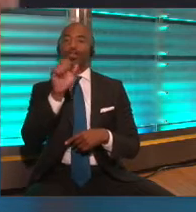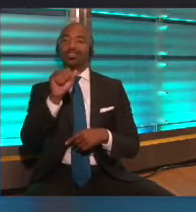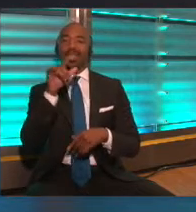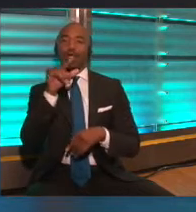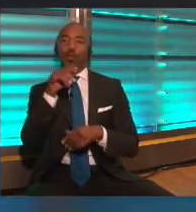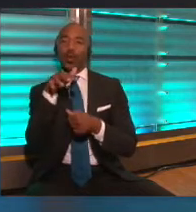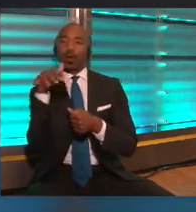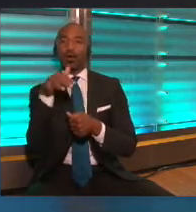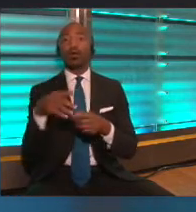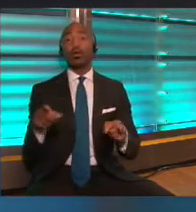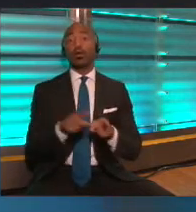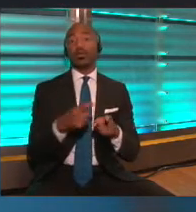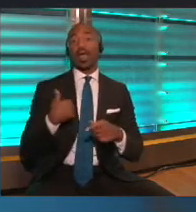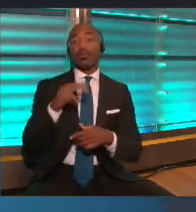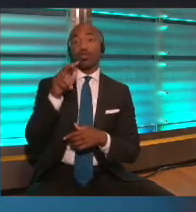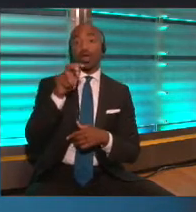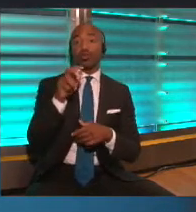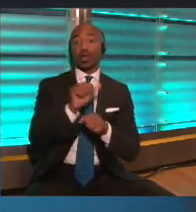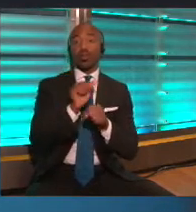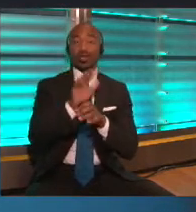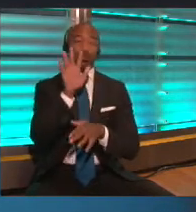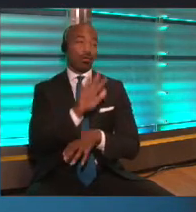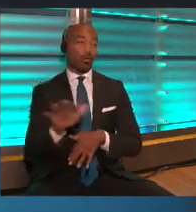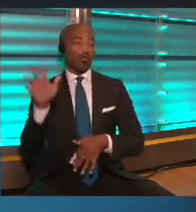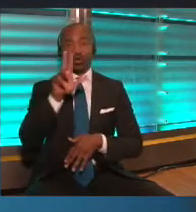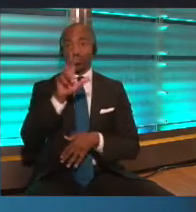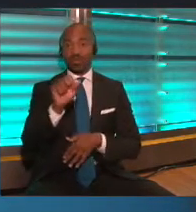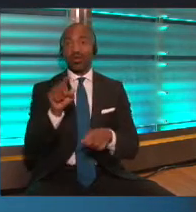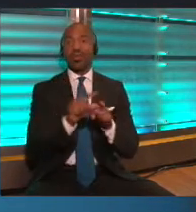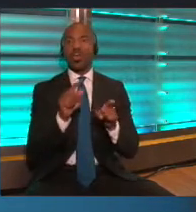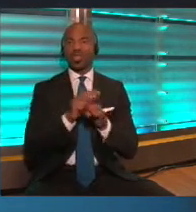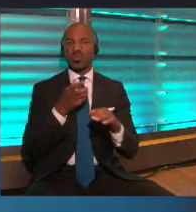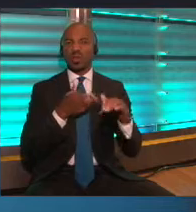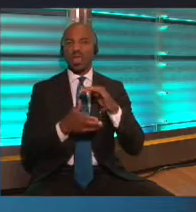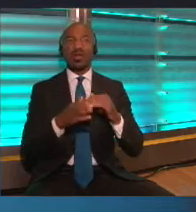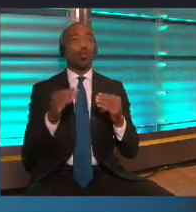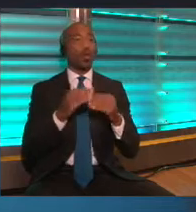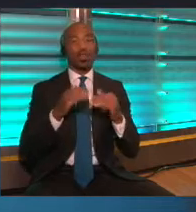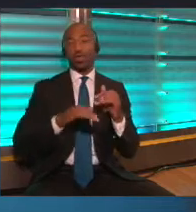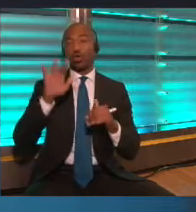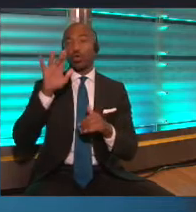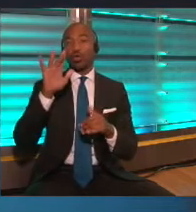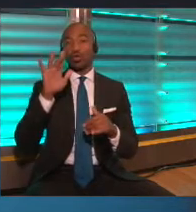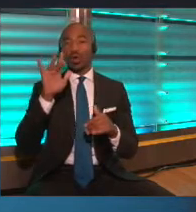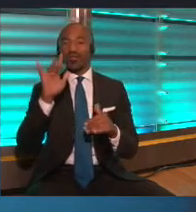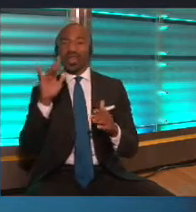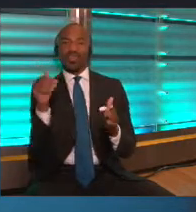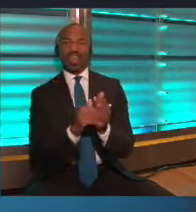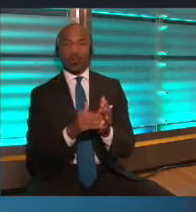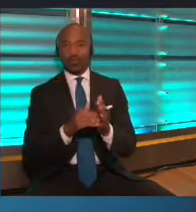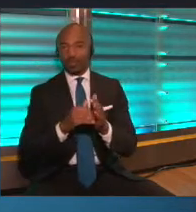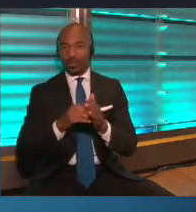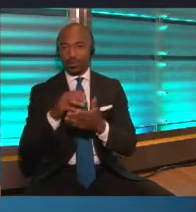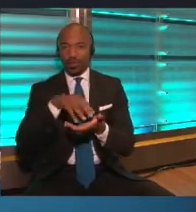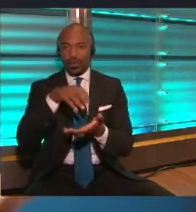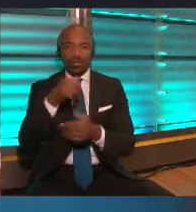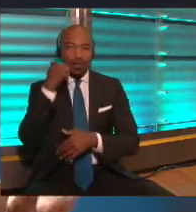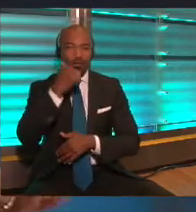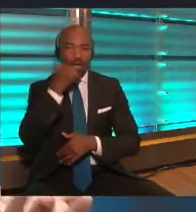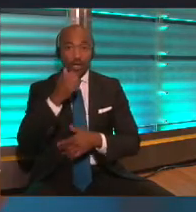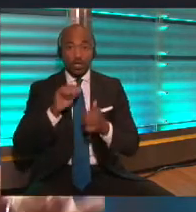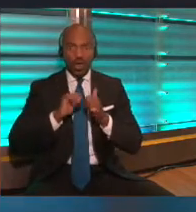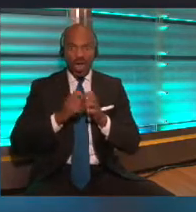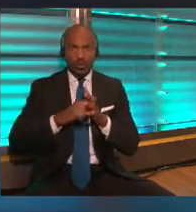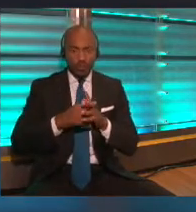And 300 employees across the country, and we bake on average over 25,000 cupcakes each day. So how did we grow